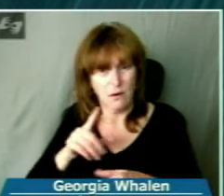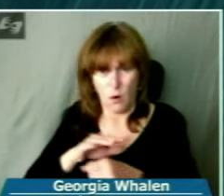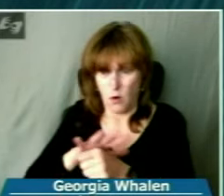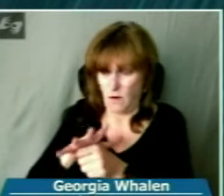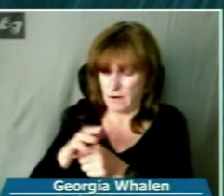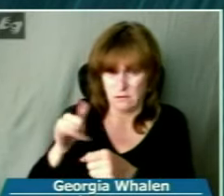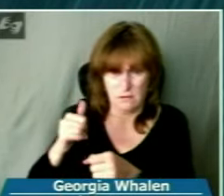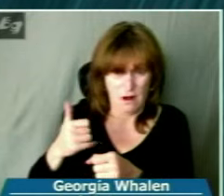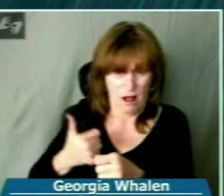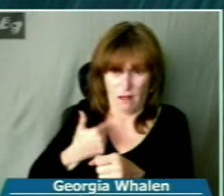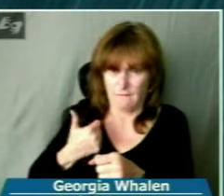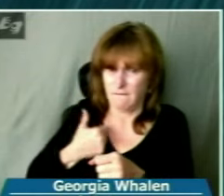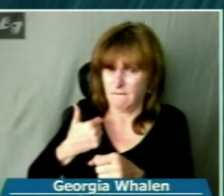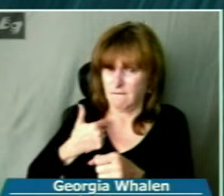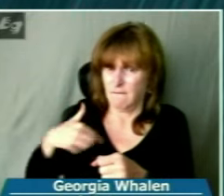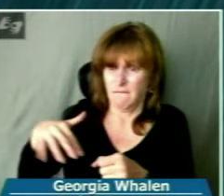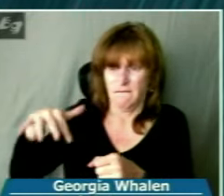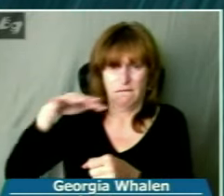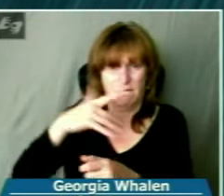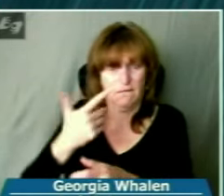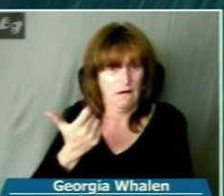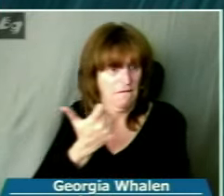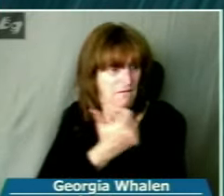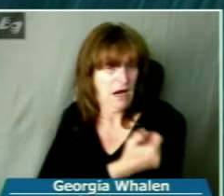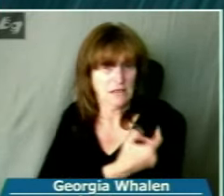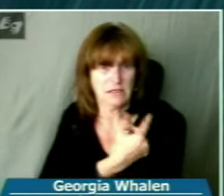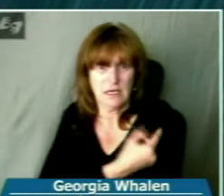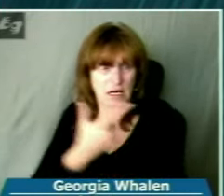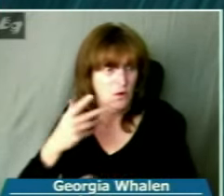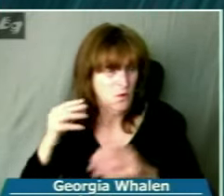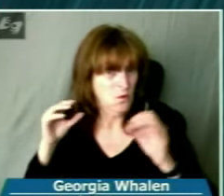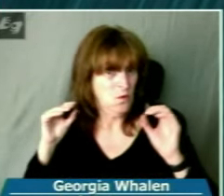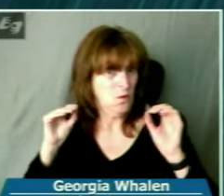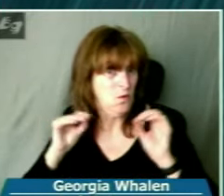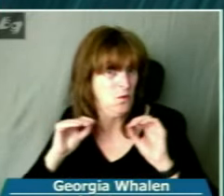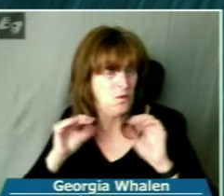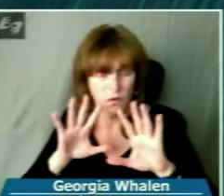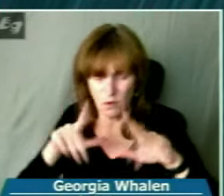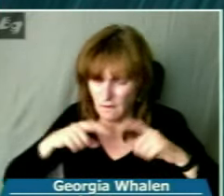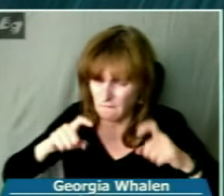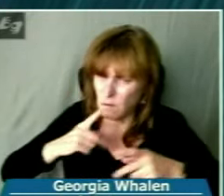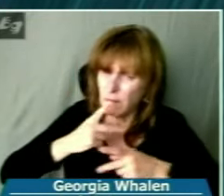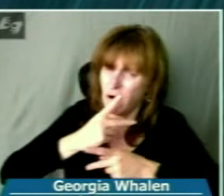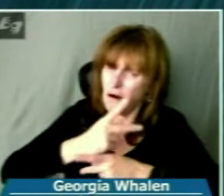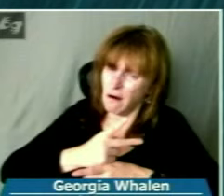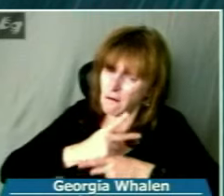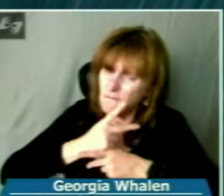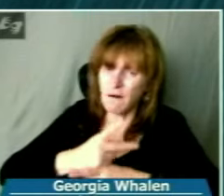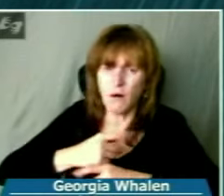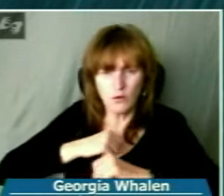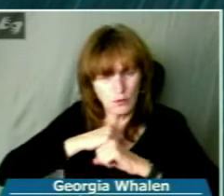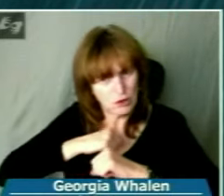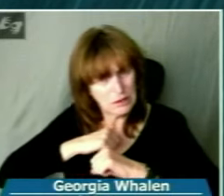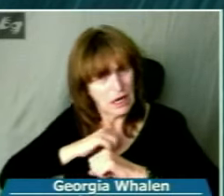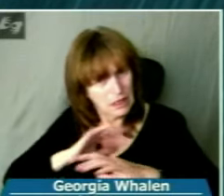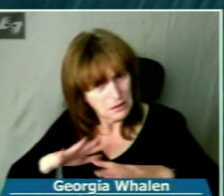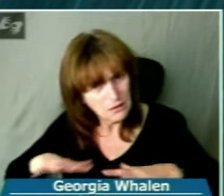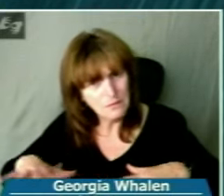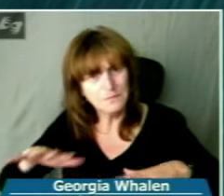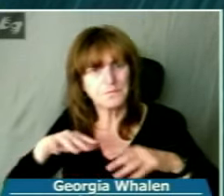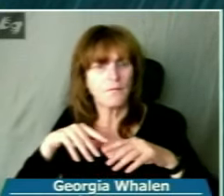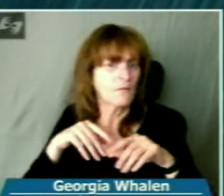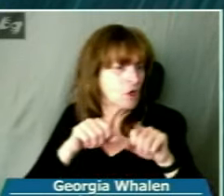something else, we're going to have to protect ourselves from this vaccine. And so how we deliver shelter, how we deliver